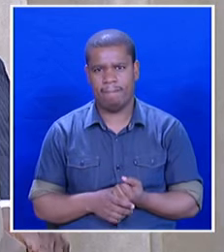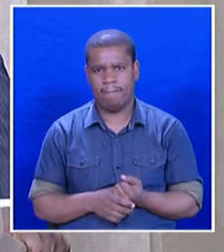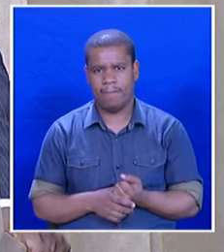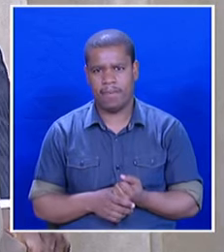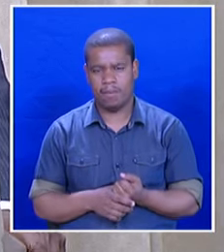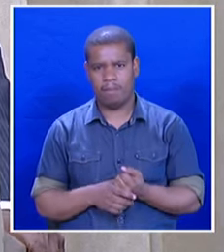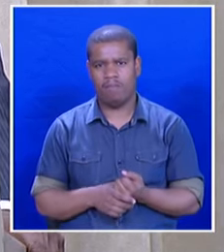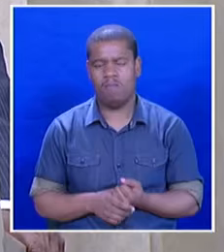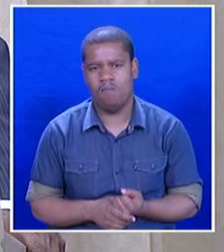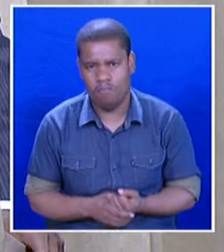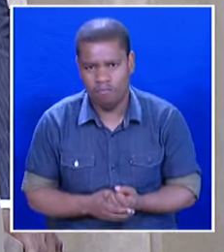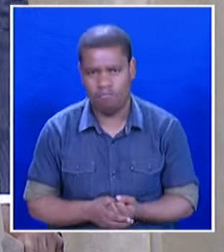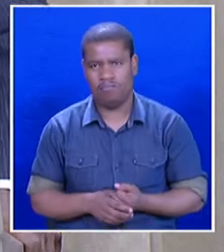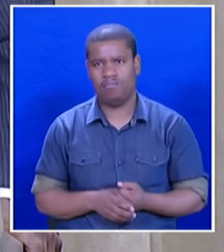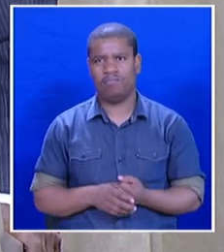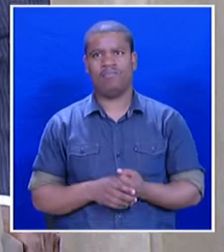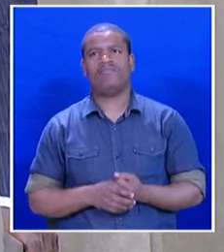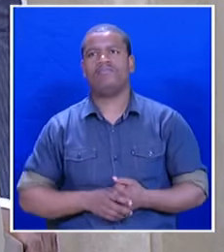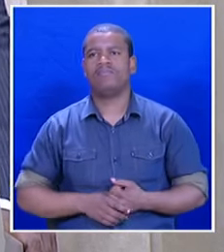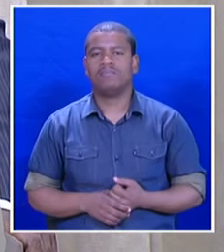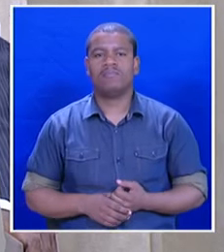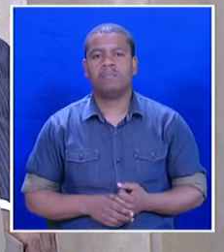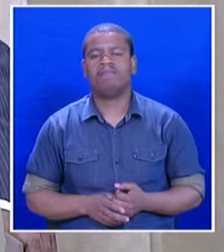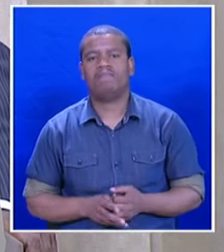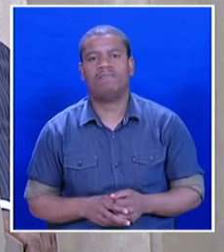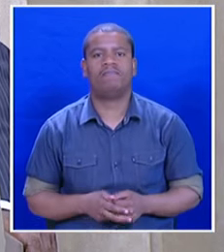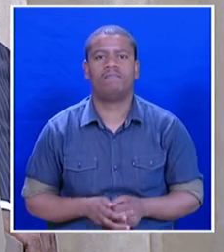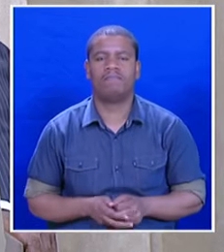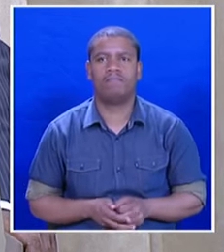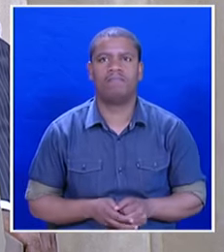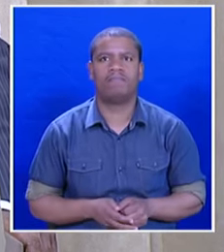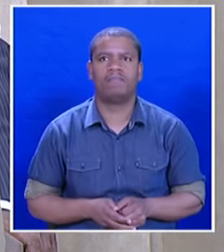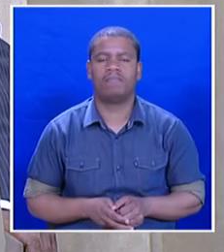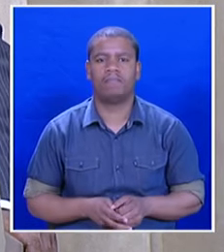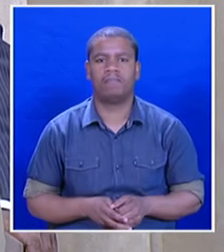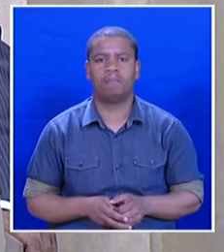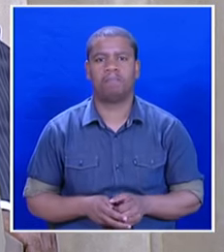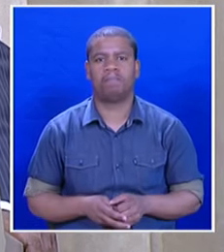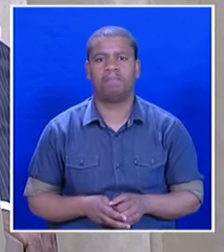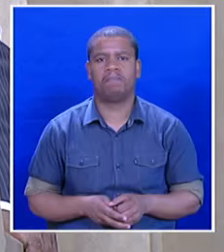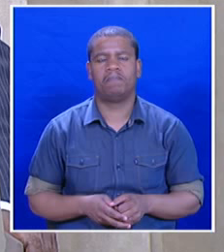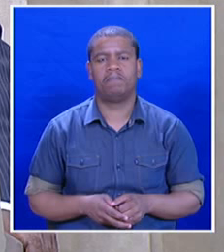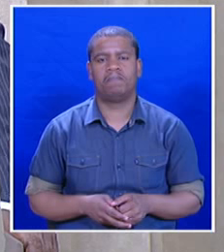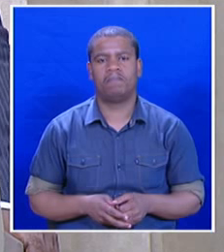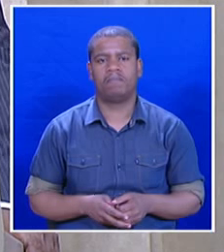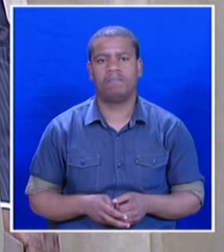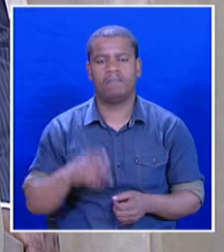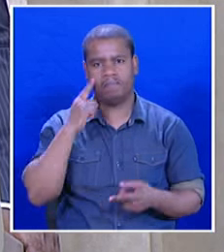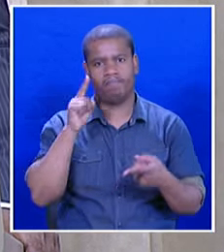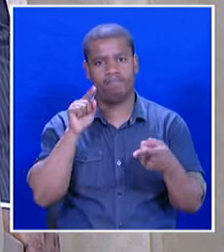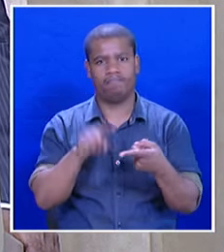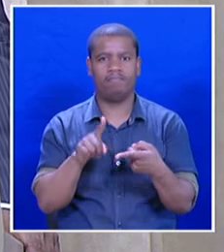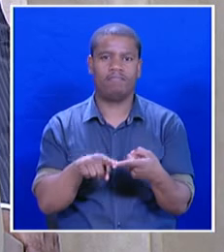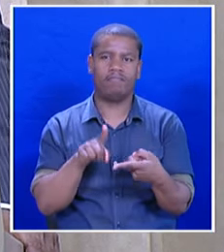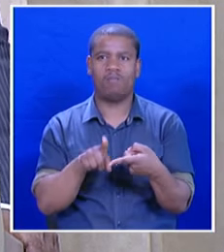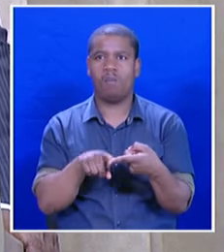demand. Now, the Department has also issued a request for information on possible demand-side